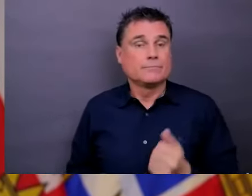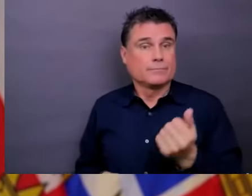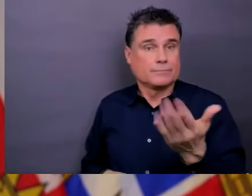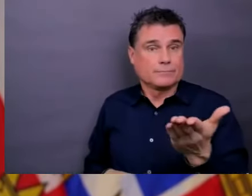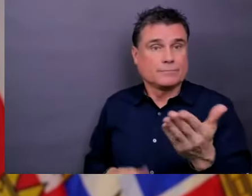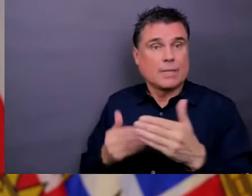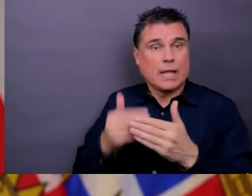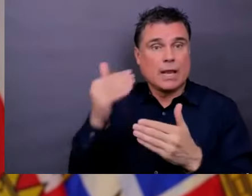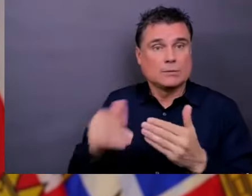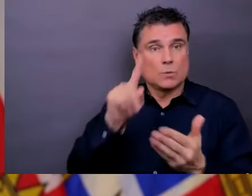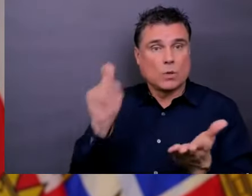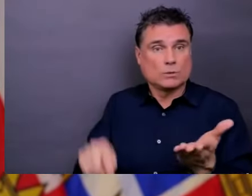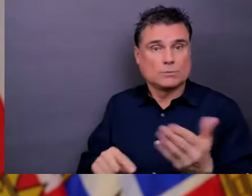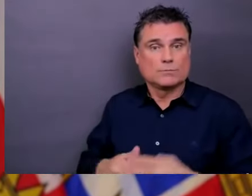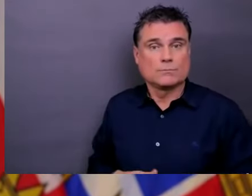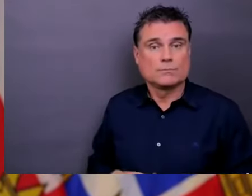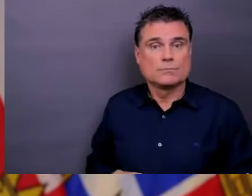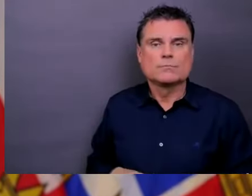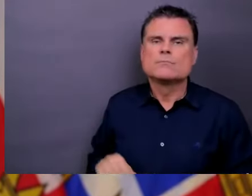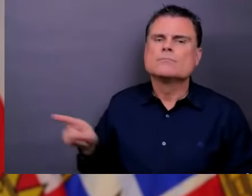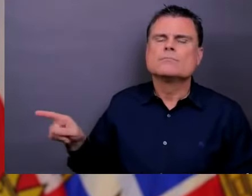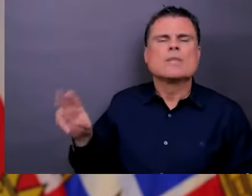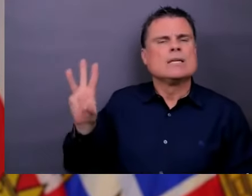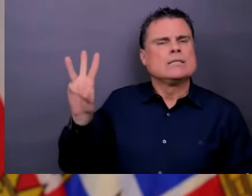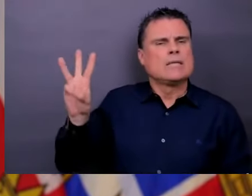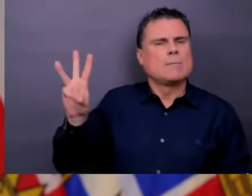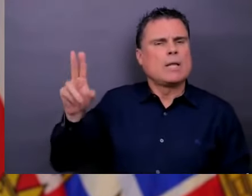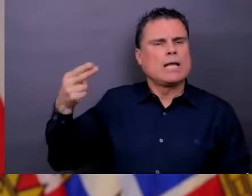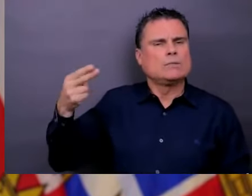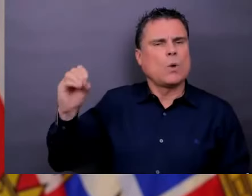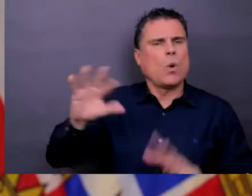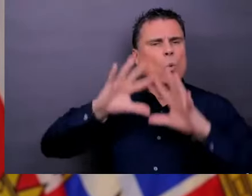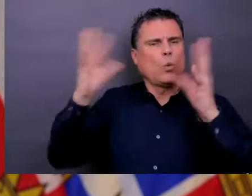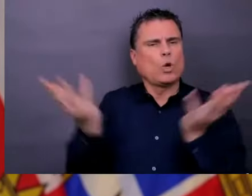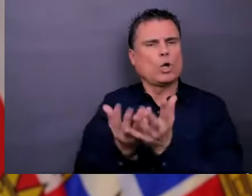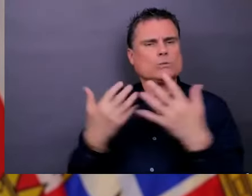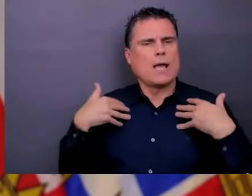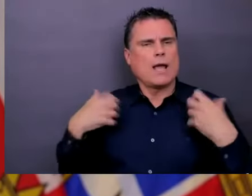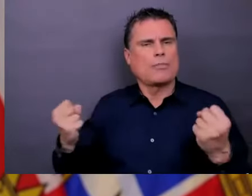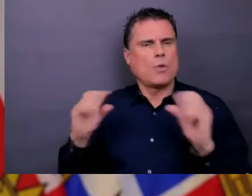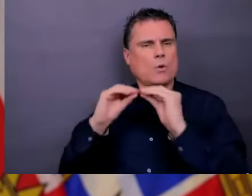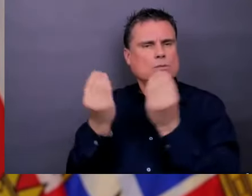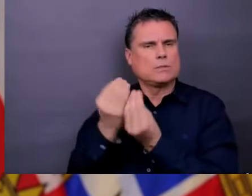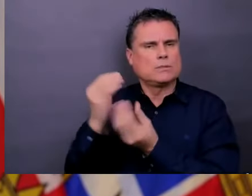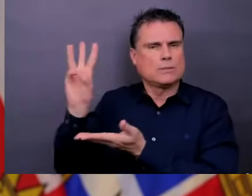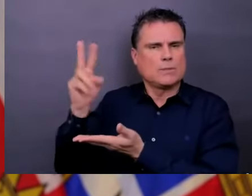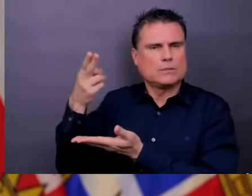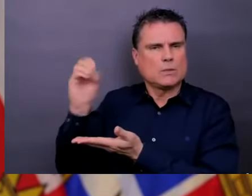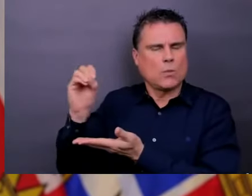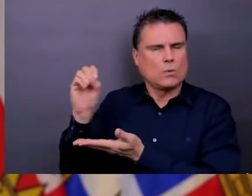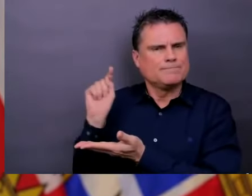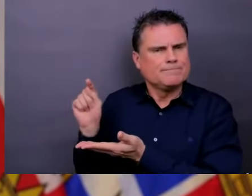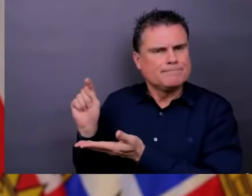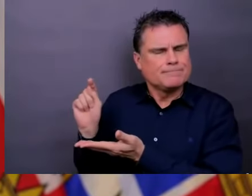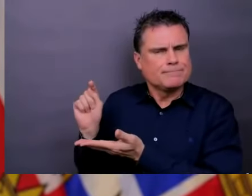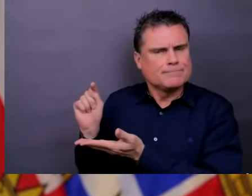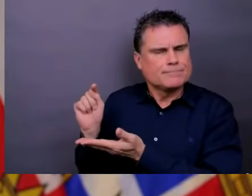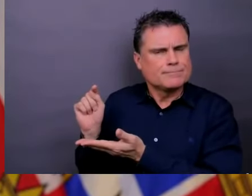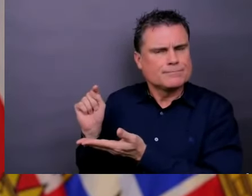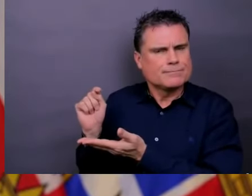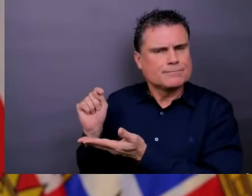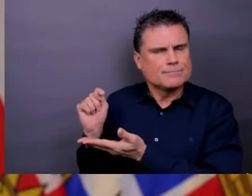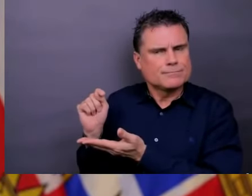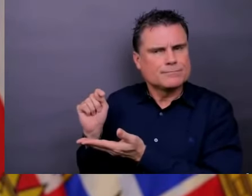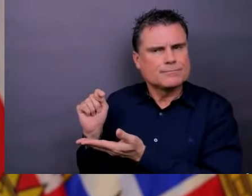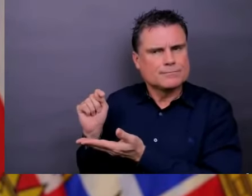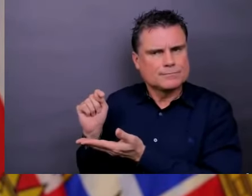go-ahead by health officials on the prairies and south of the border in the Pacific Northwest to start their season. When do you anticipate BC to